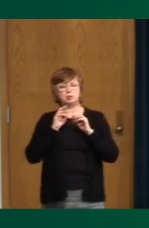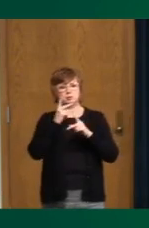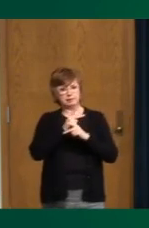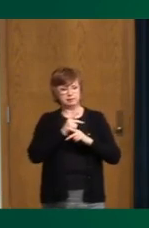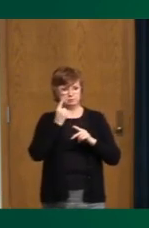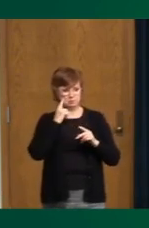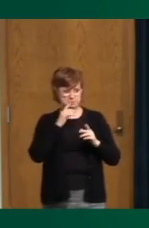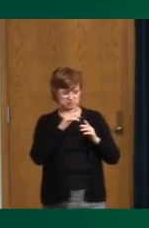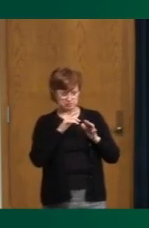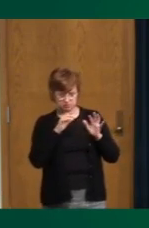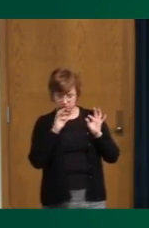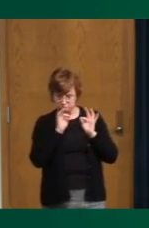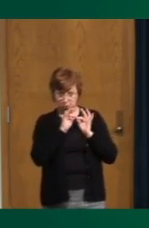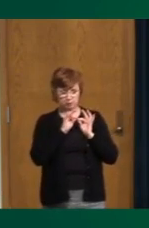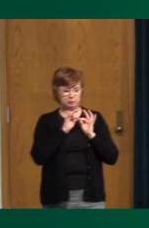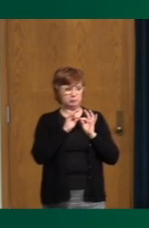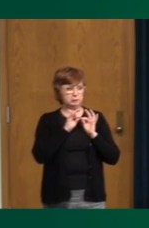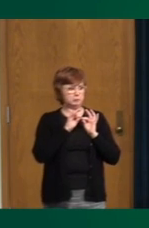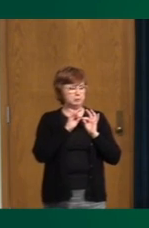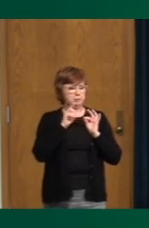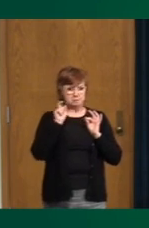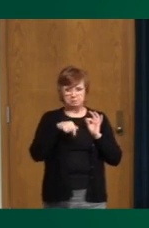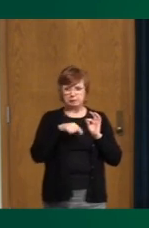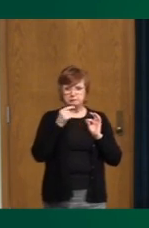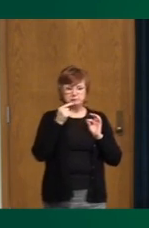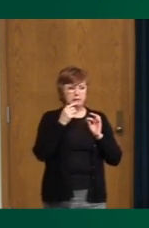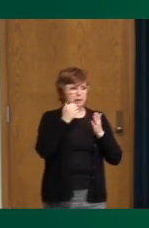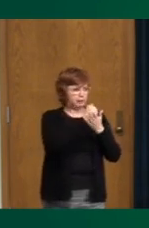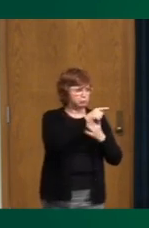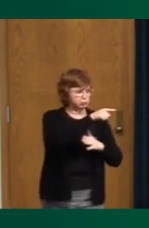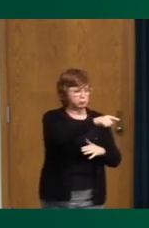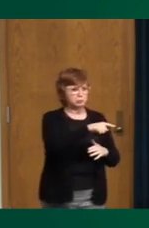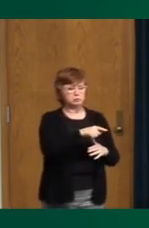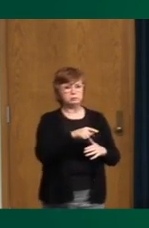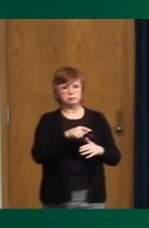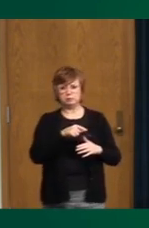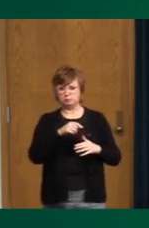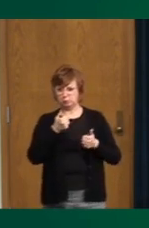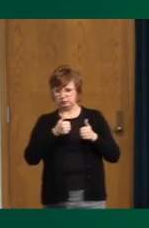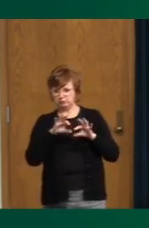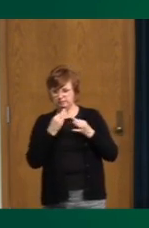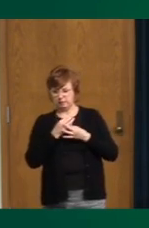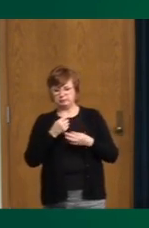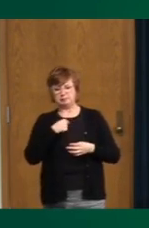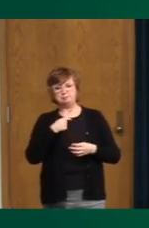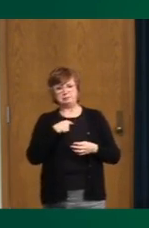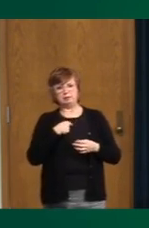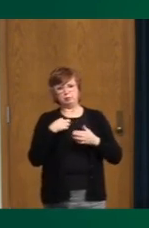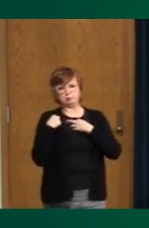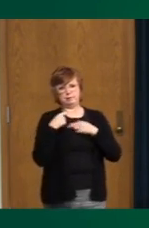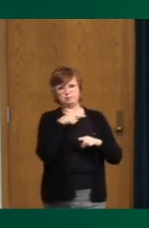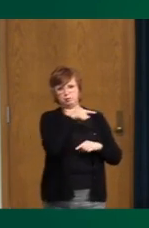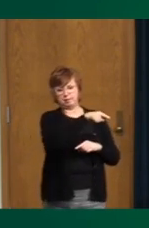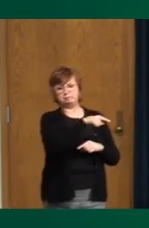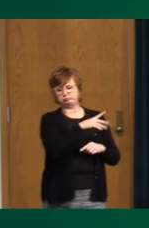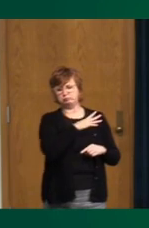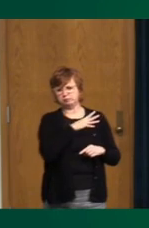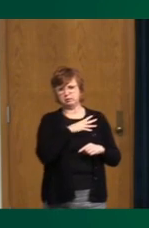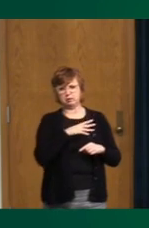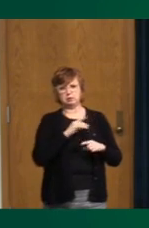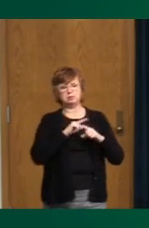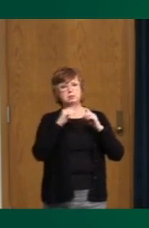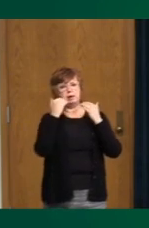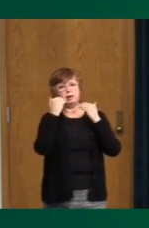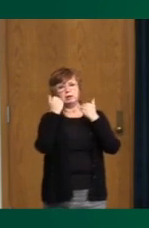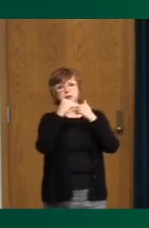it is absolutely necessary. Let's keep those interactions to under 5 in a household, and let's really limit the number of households that are involved